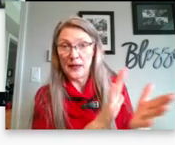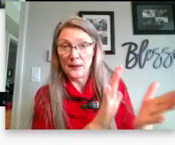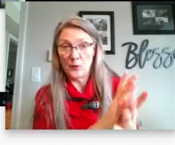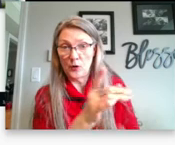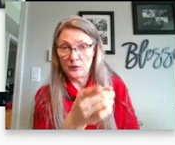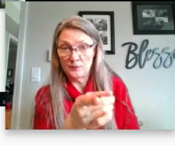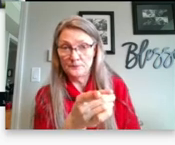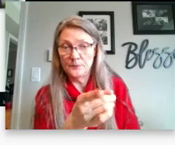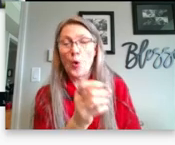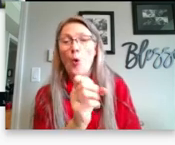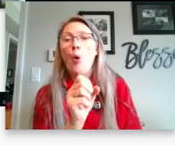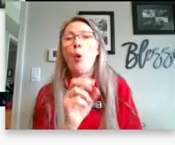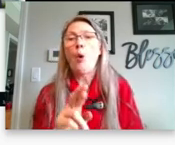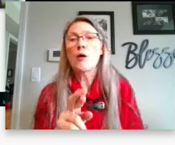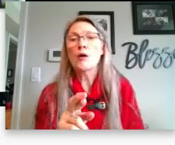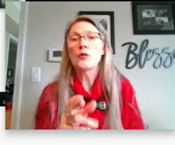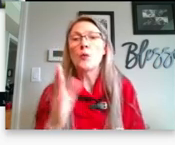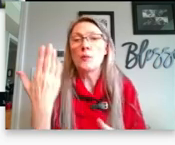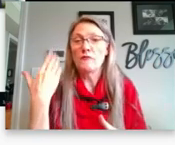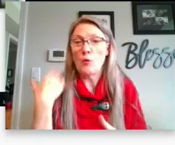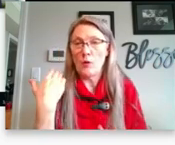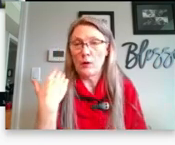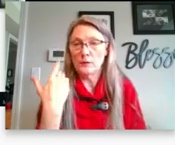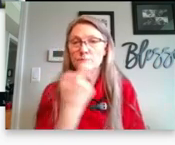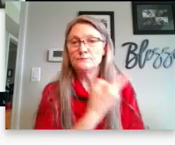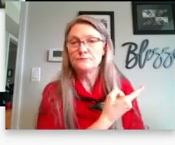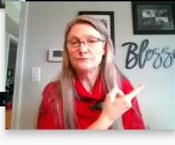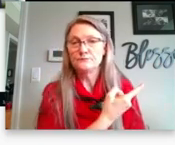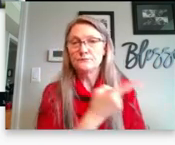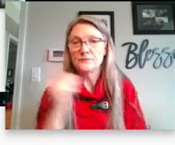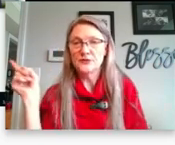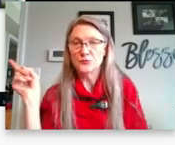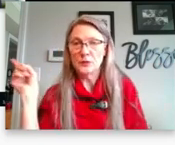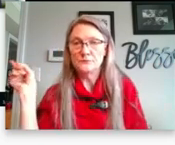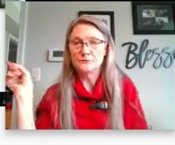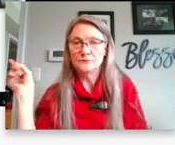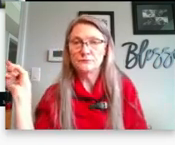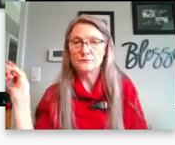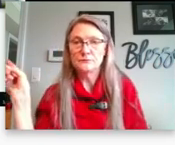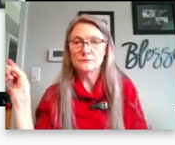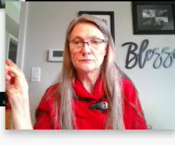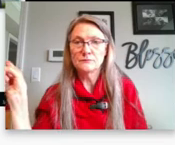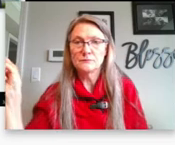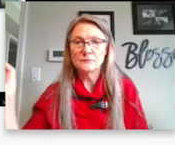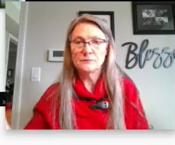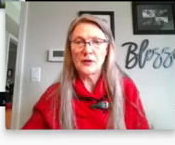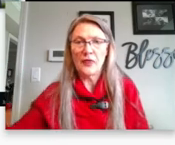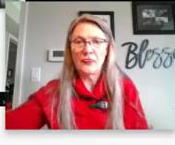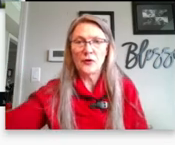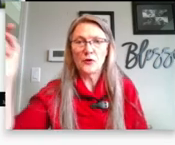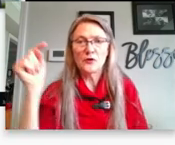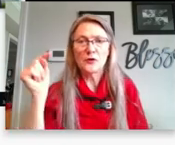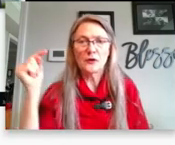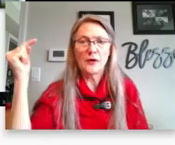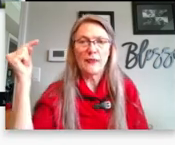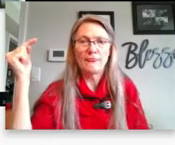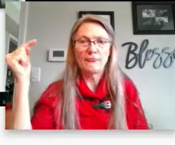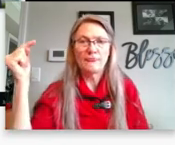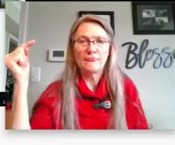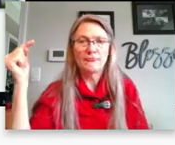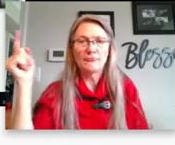here or the previous one, and this one here, and we look at that third quadrant over here on the